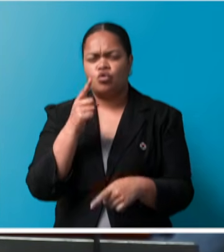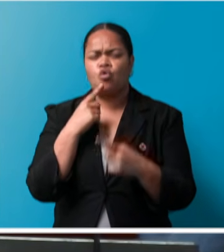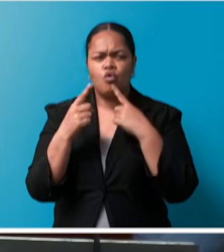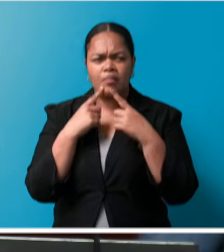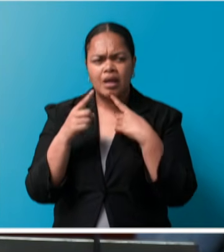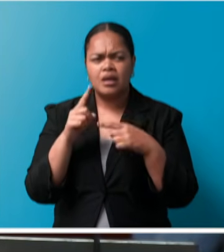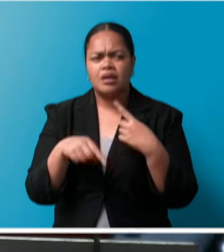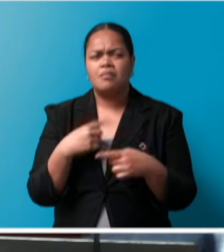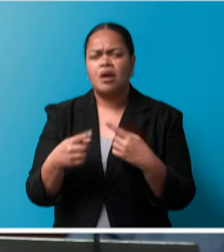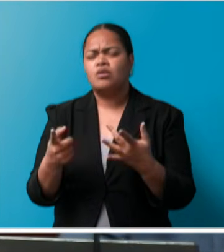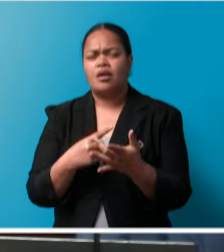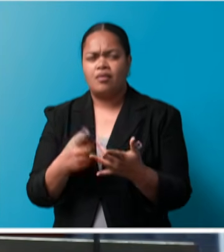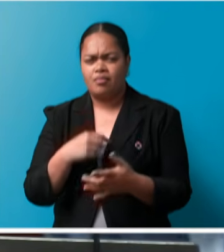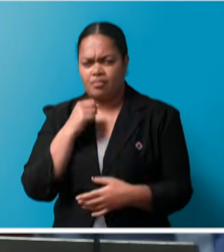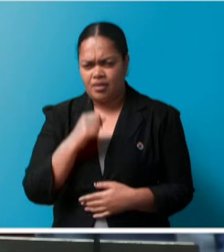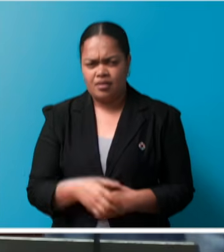Hey?